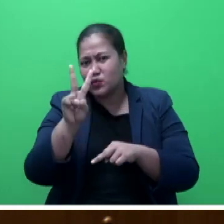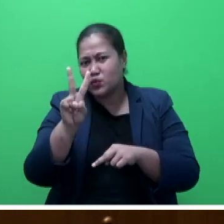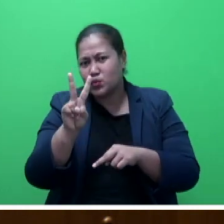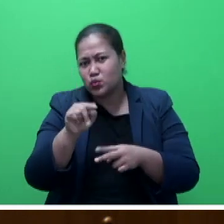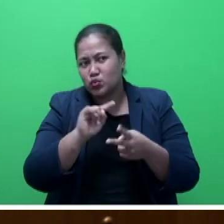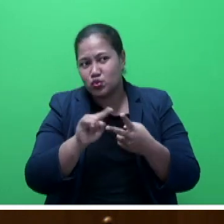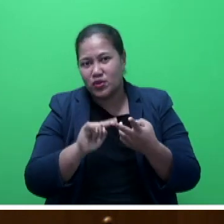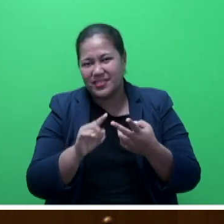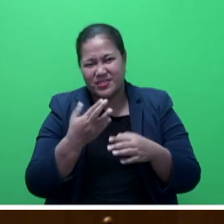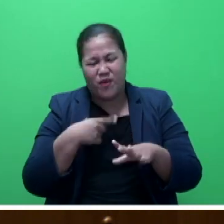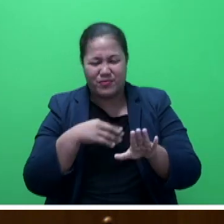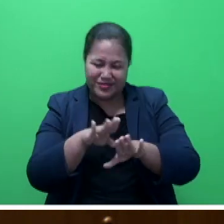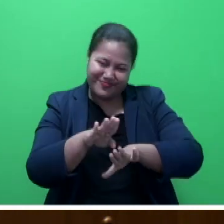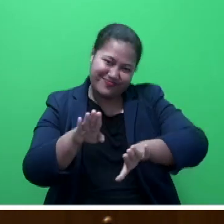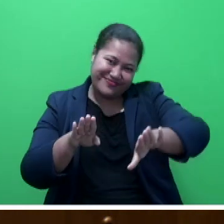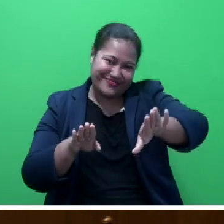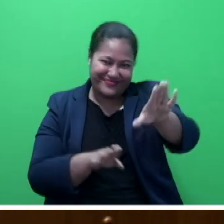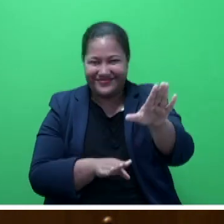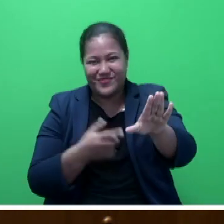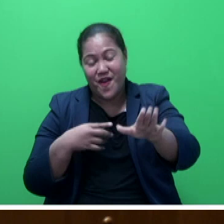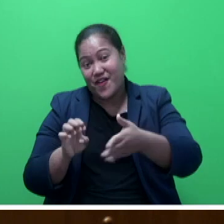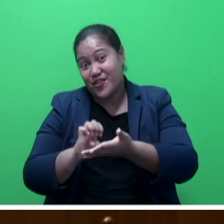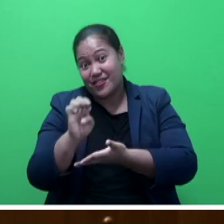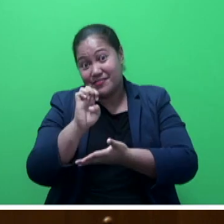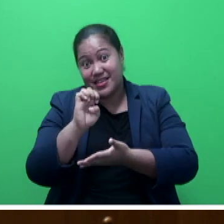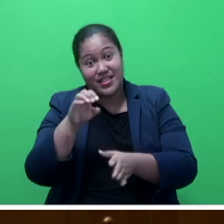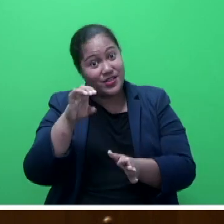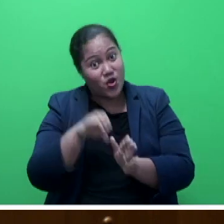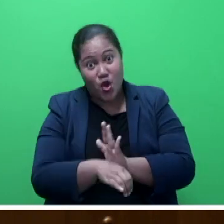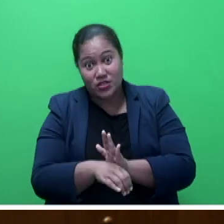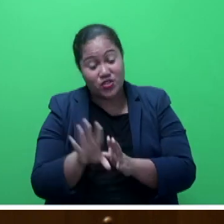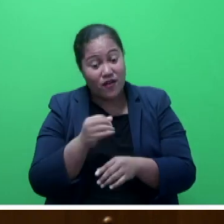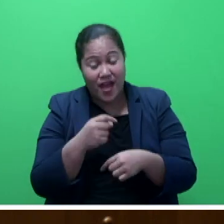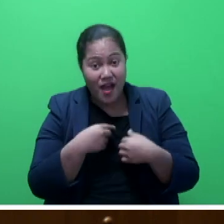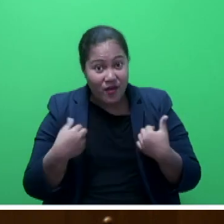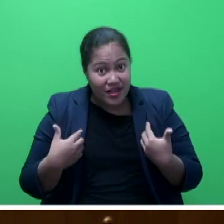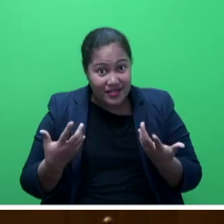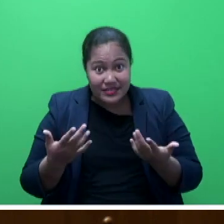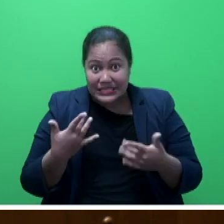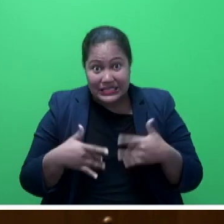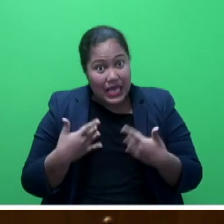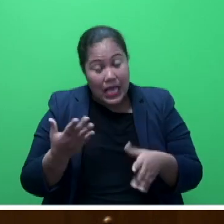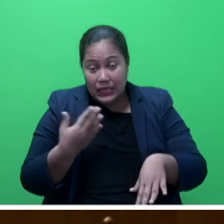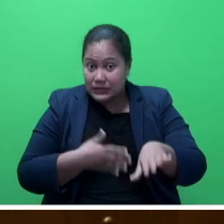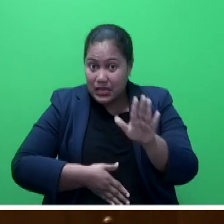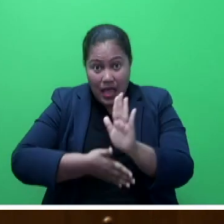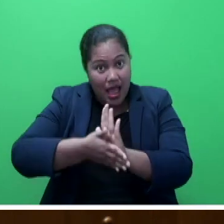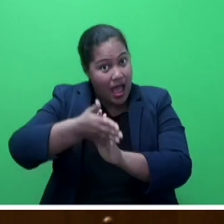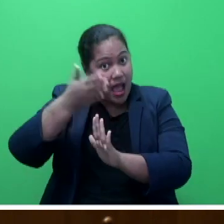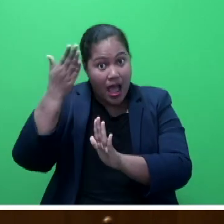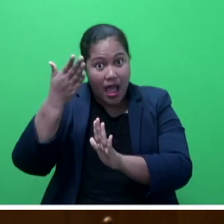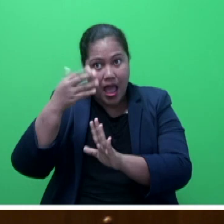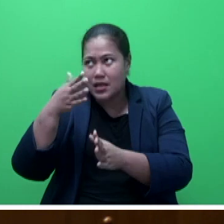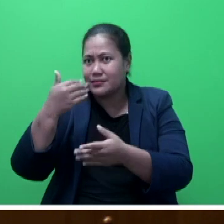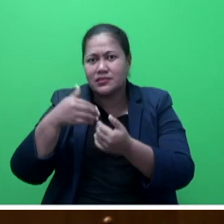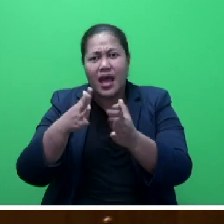keep pace. The cost of hesitation are just as high as they were on the 19th of